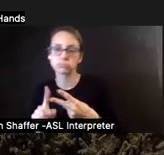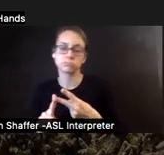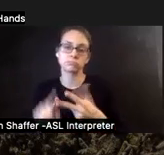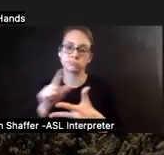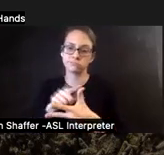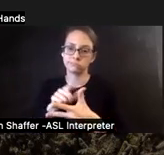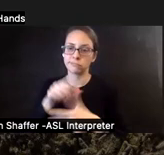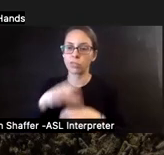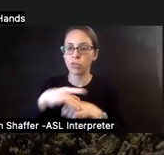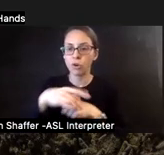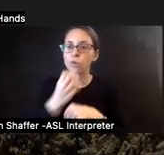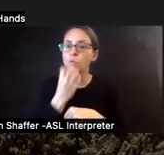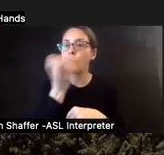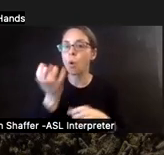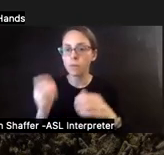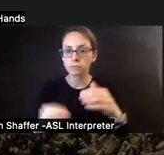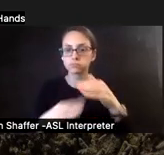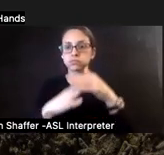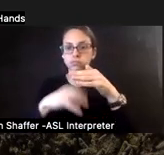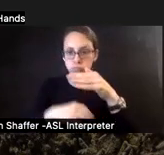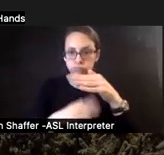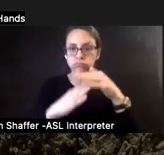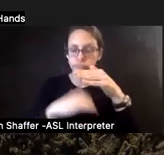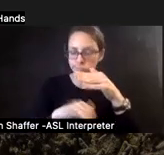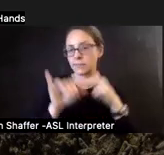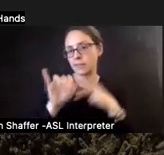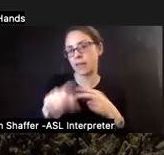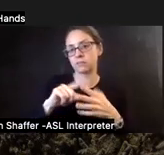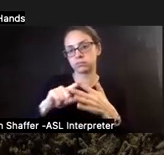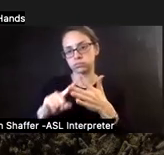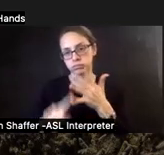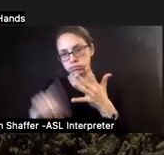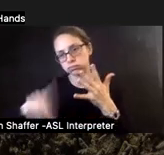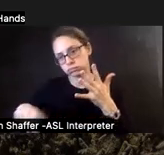coral reefs, which is a section of this book. That is why we have selected